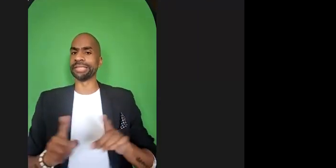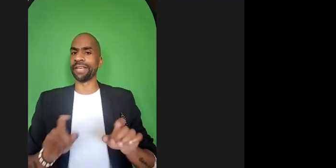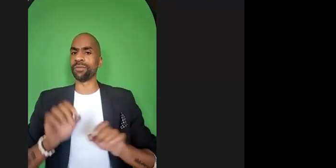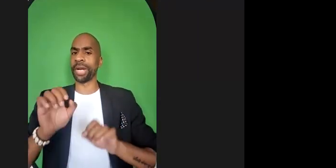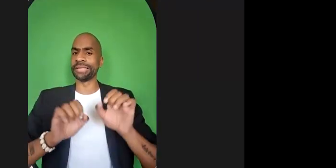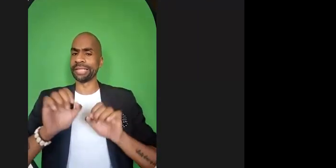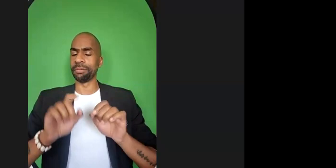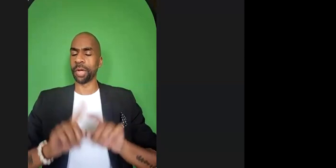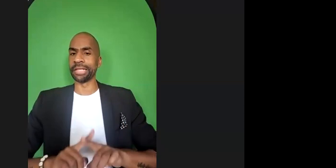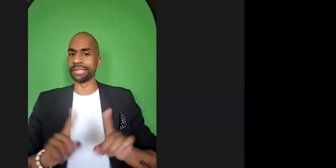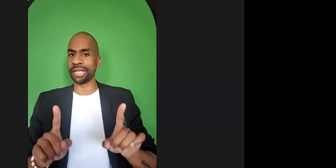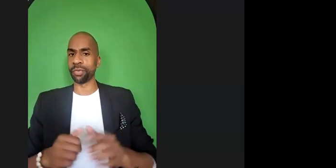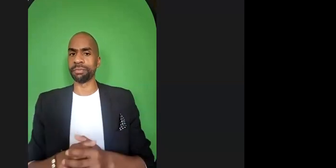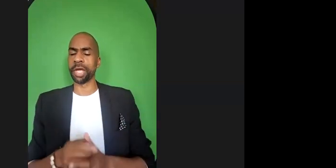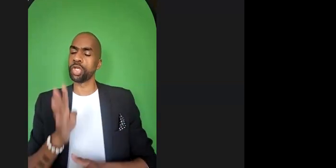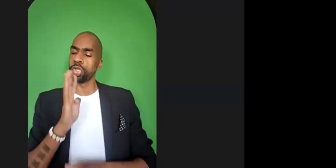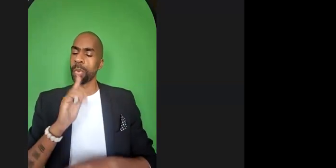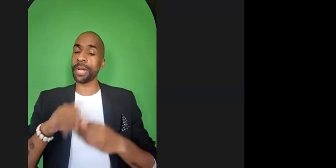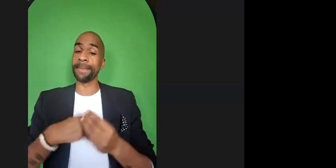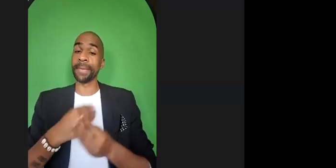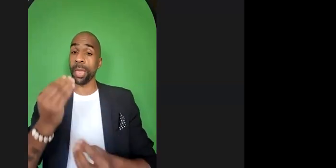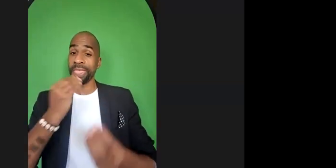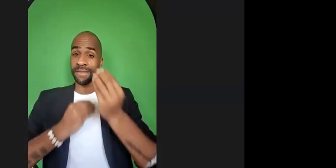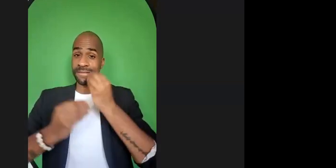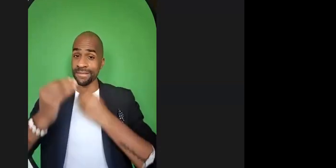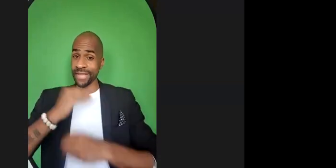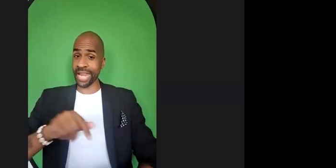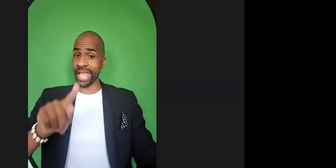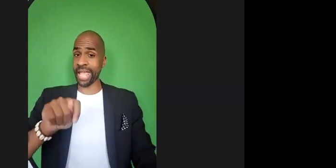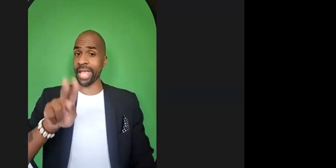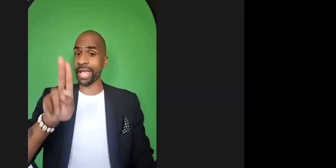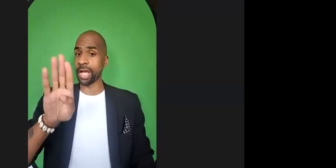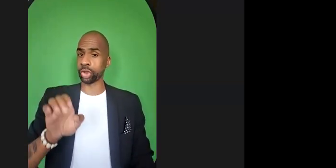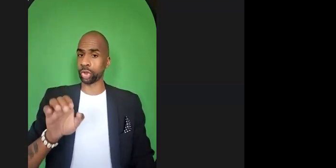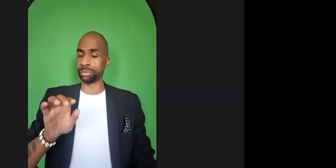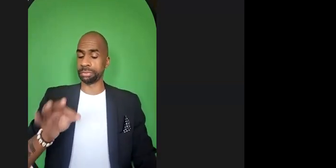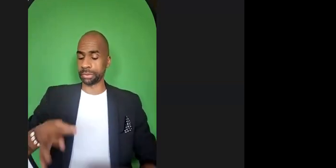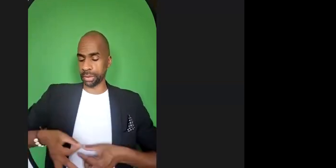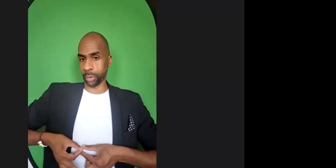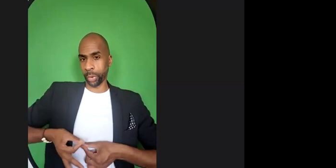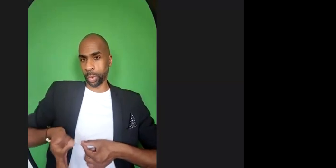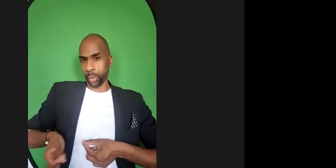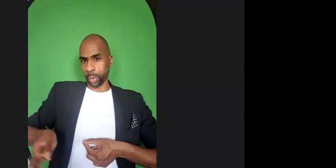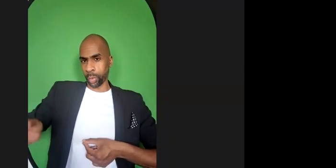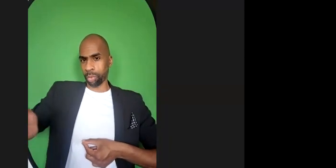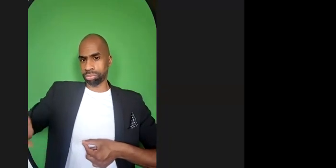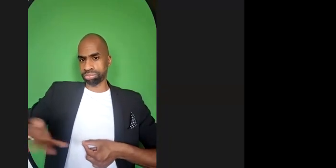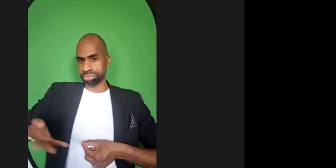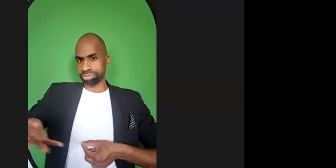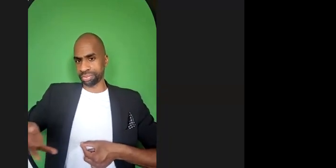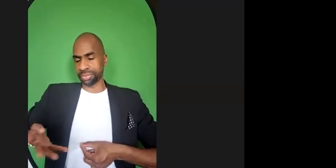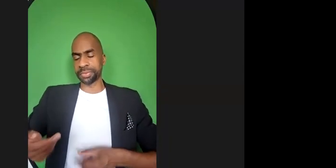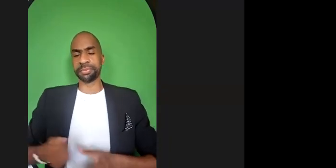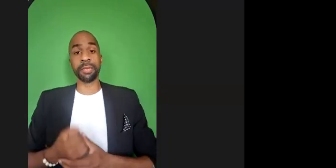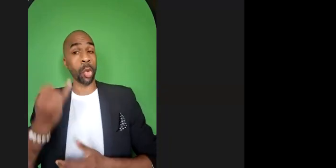let's go back to the feeding tube. What if a patient makes the decision, if I can't swallow and I don't